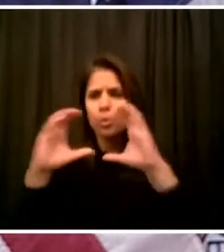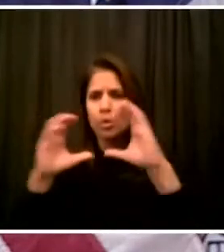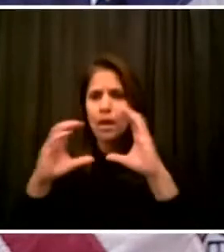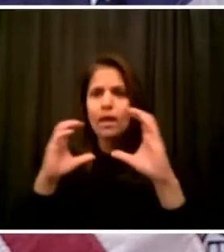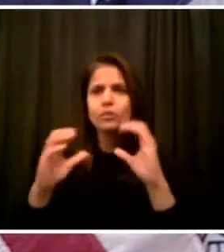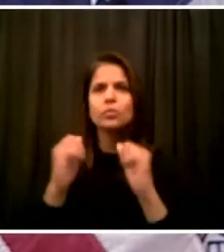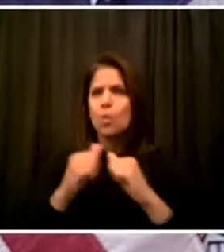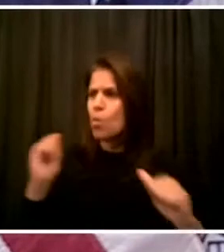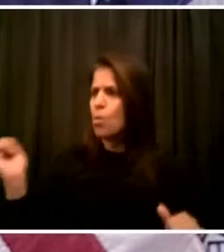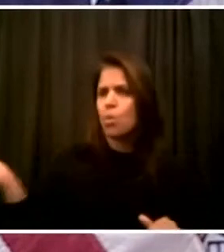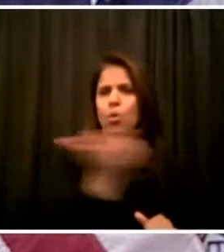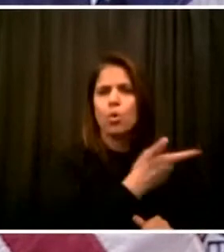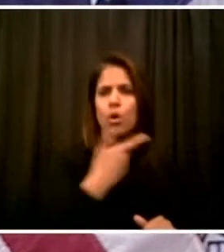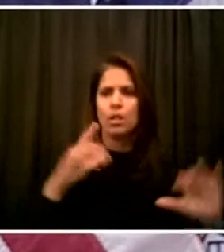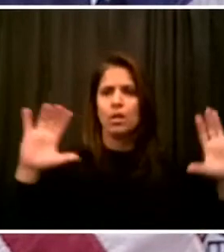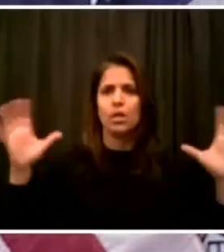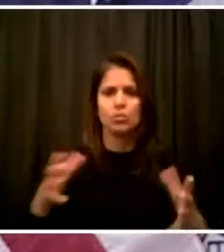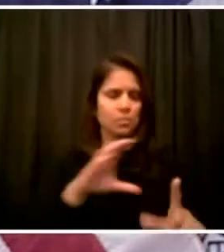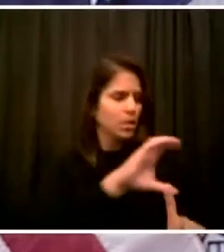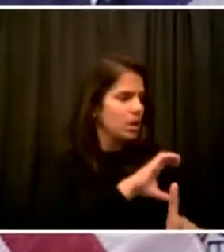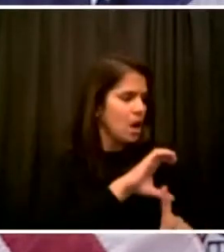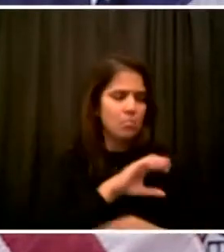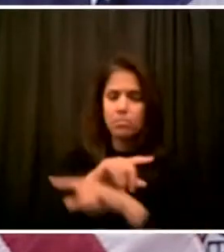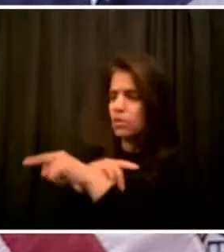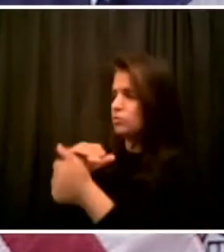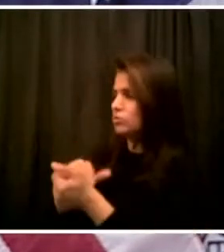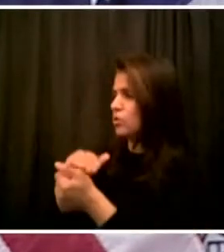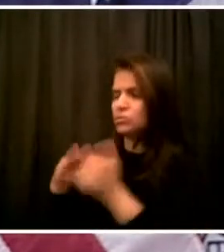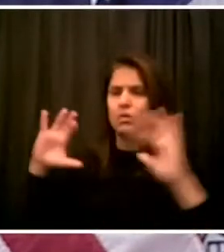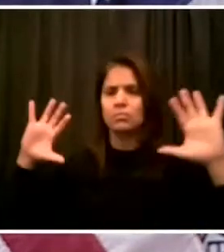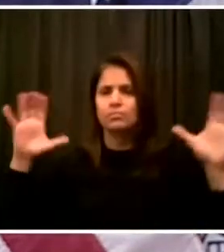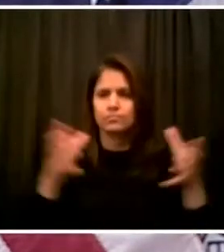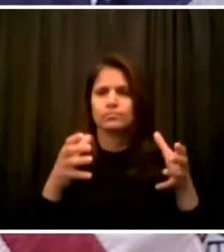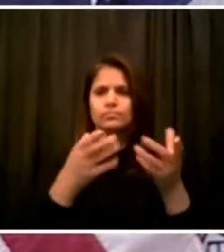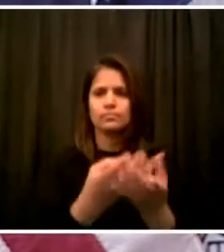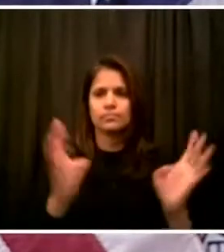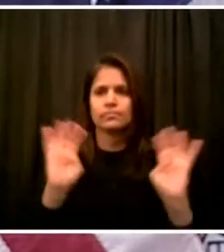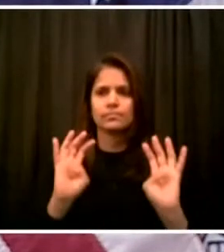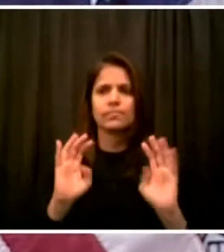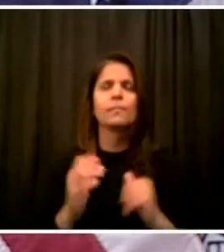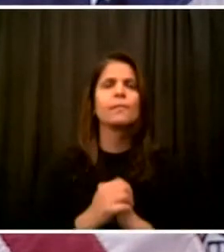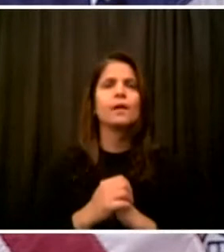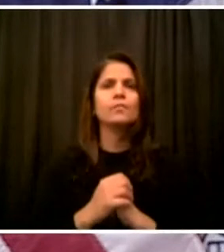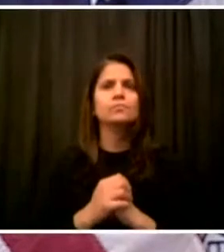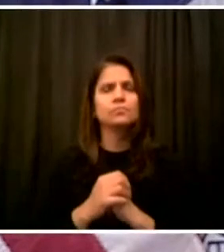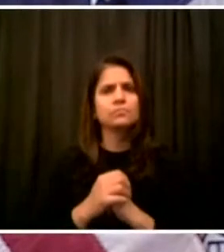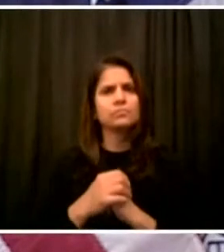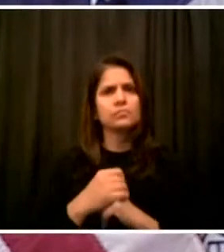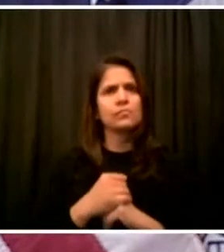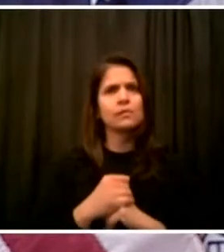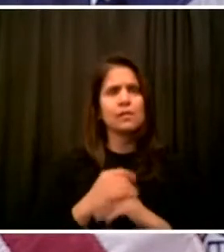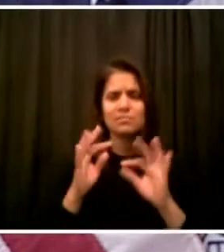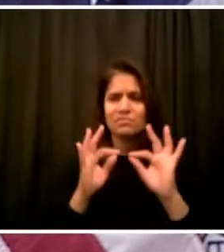first responders have PPEs, period. And obviously that our healthcare workers have PPEs. So there's no either or